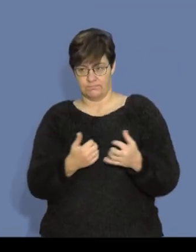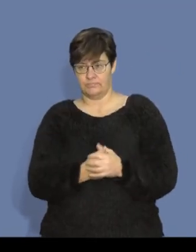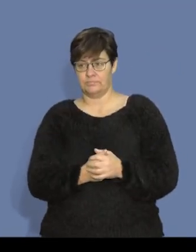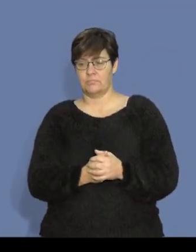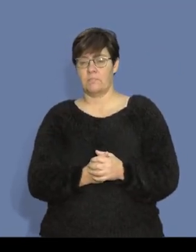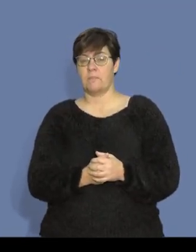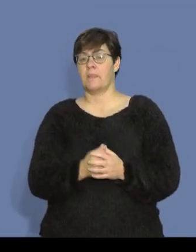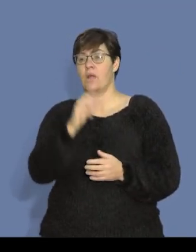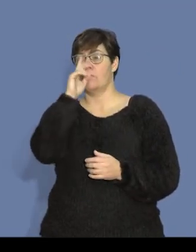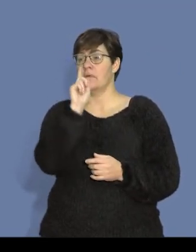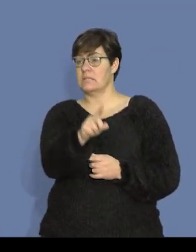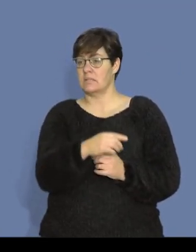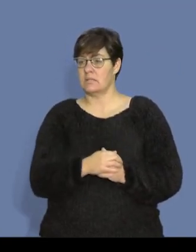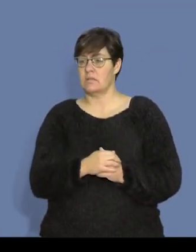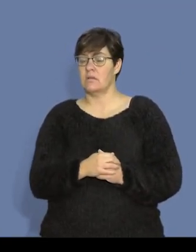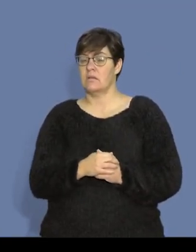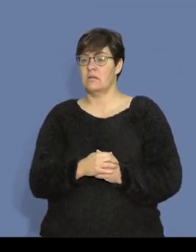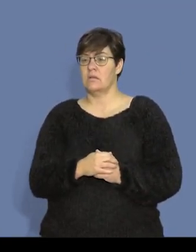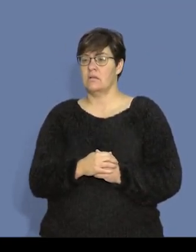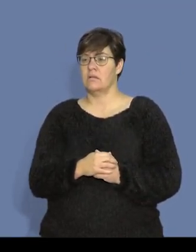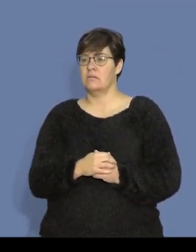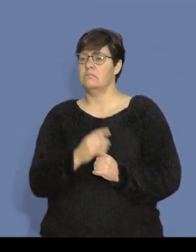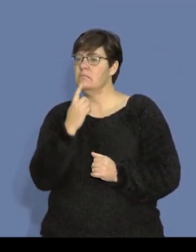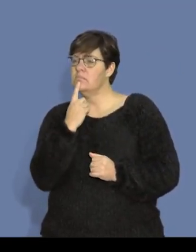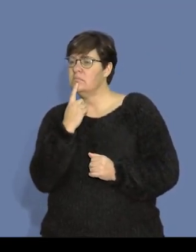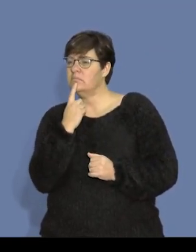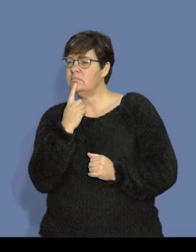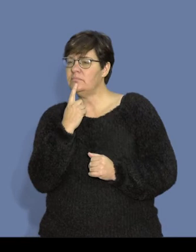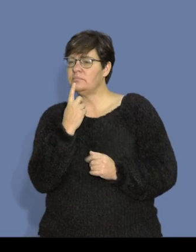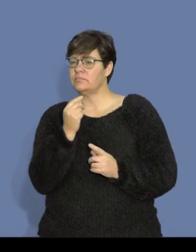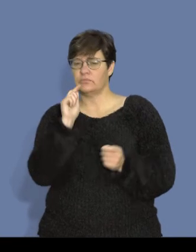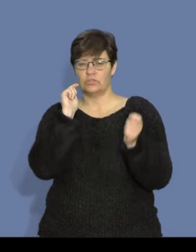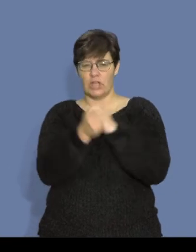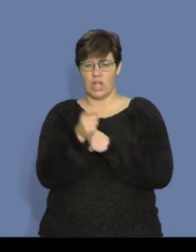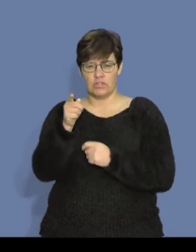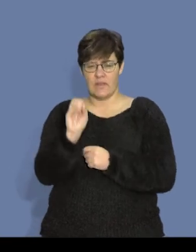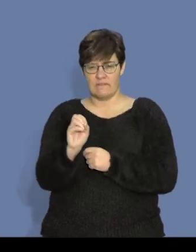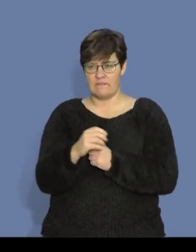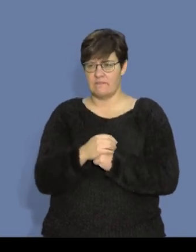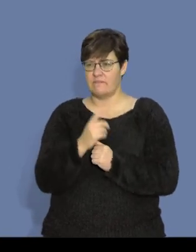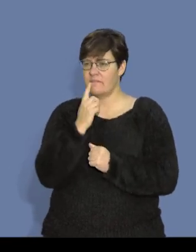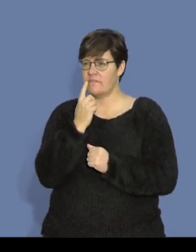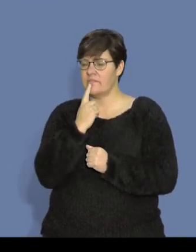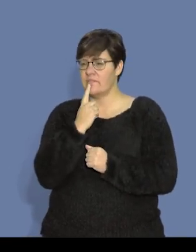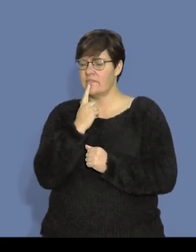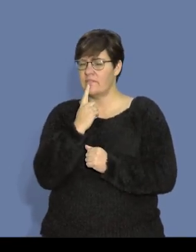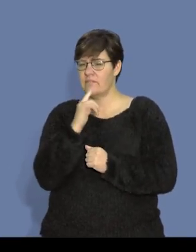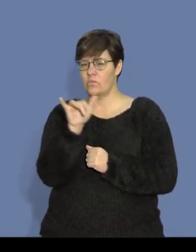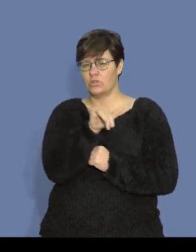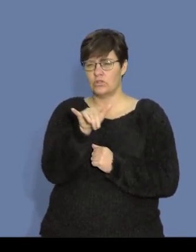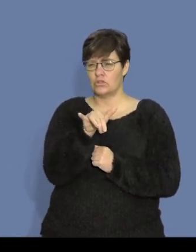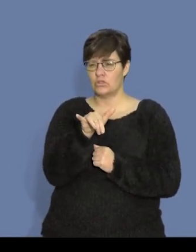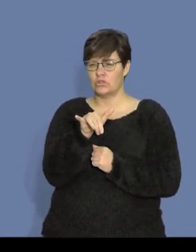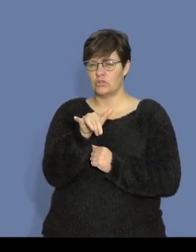calculations, and remember in this one here I think we have one change to make. I think it was in